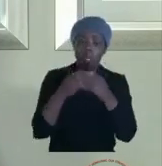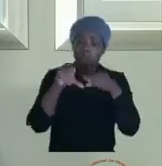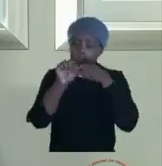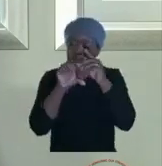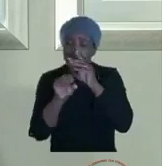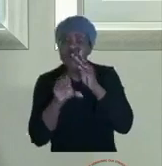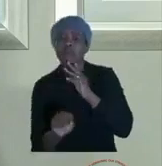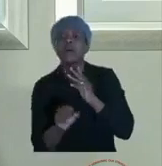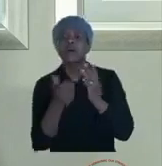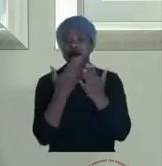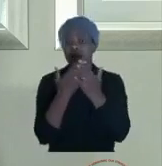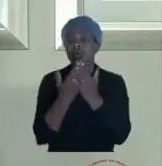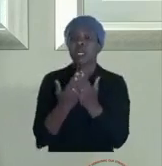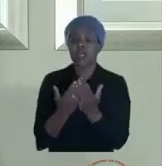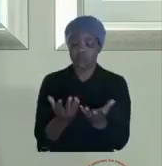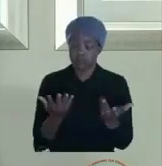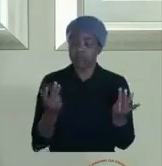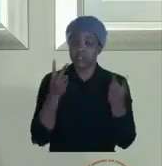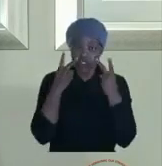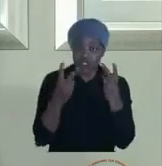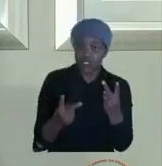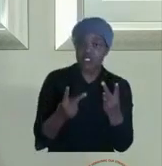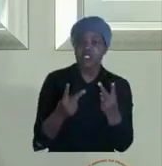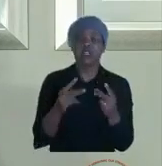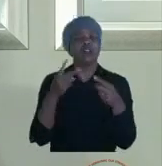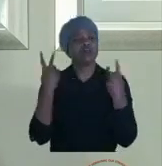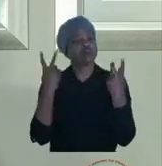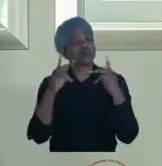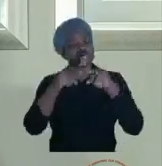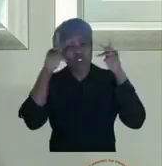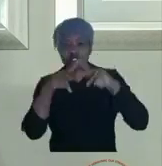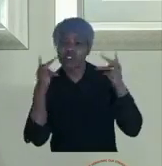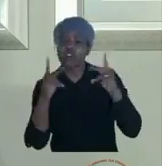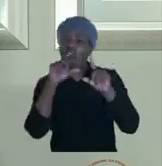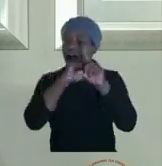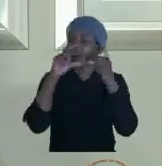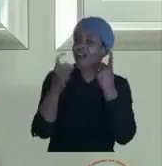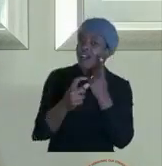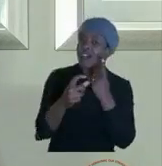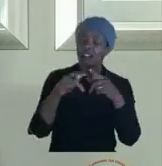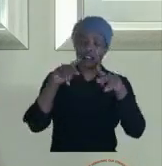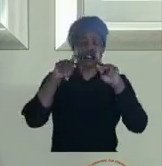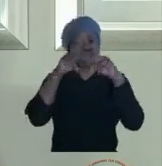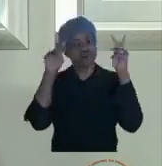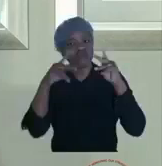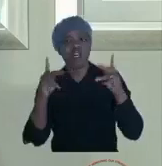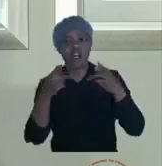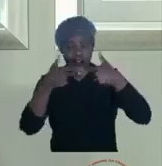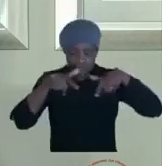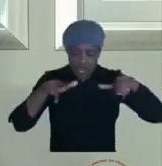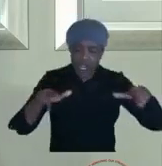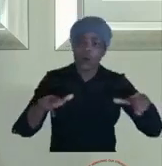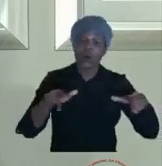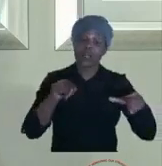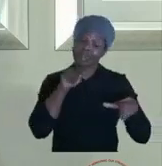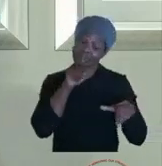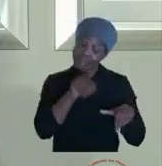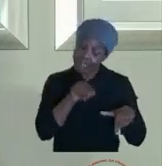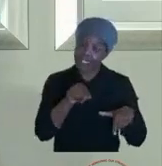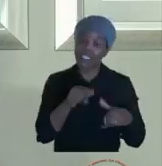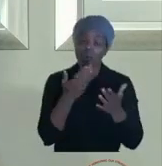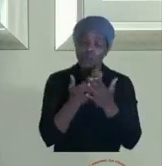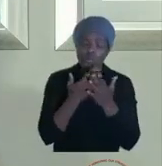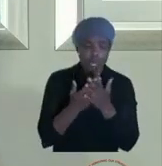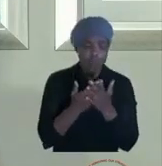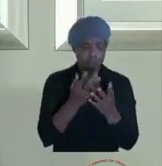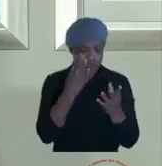across different cultures and different languages. It is through the power of these platforms that we learn about